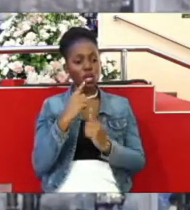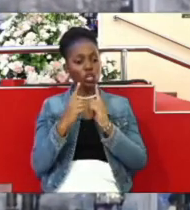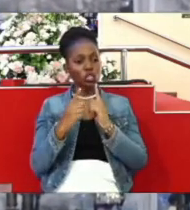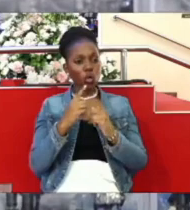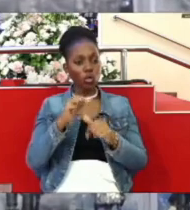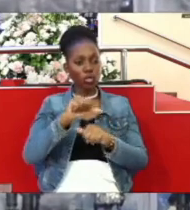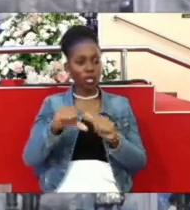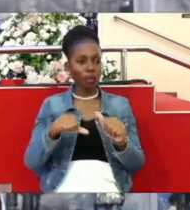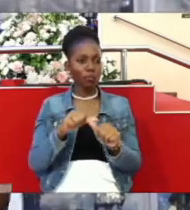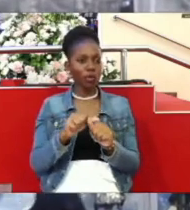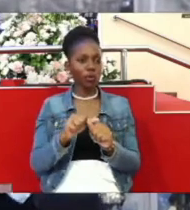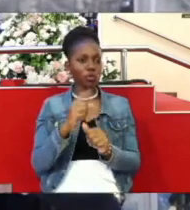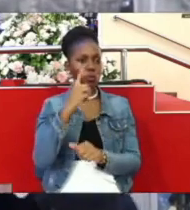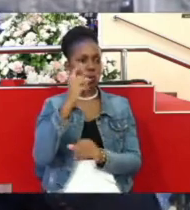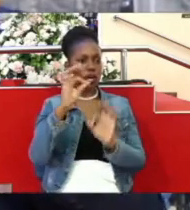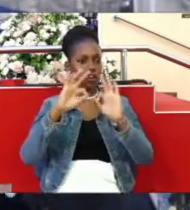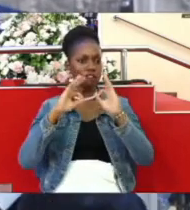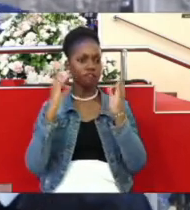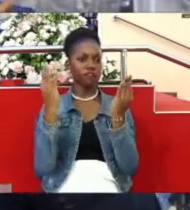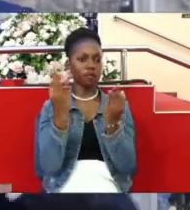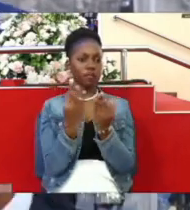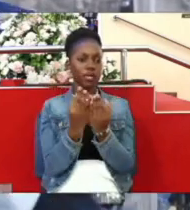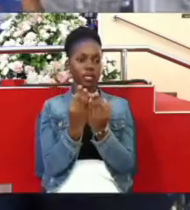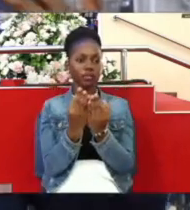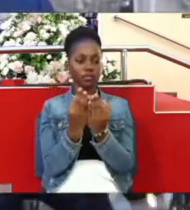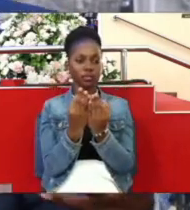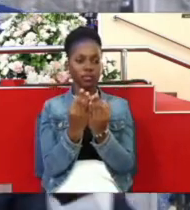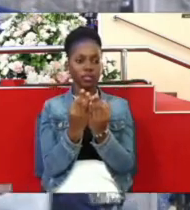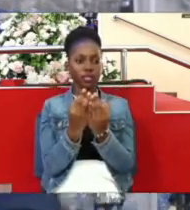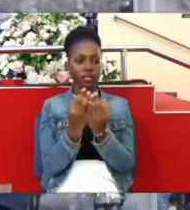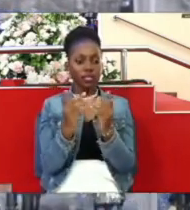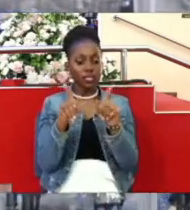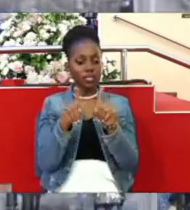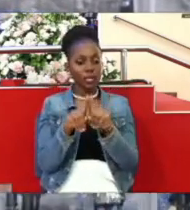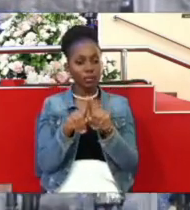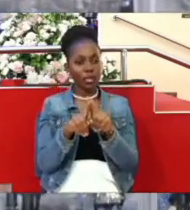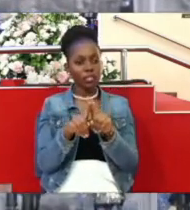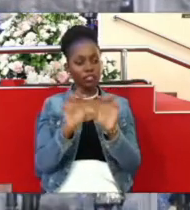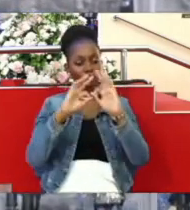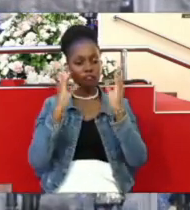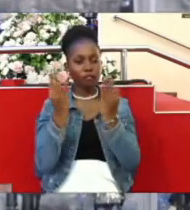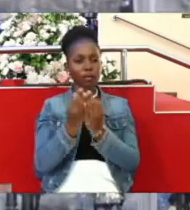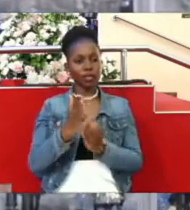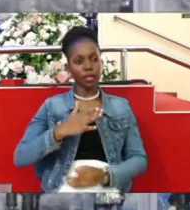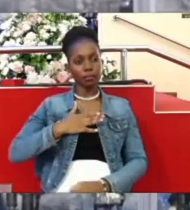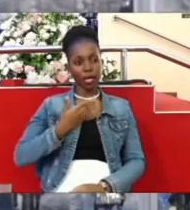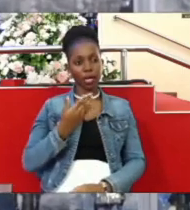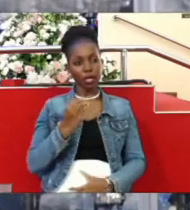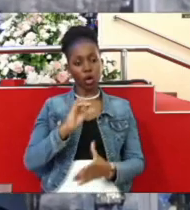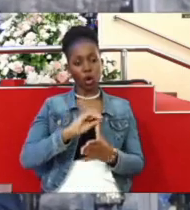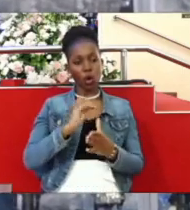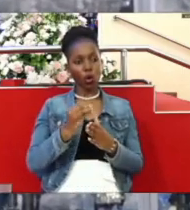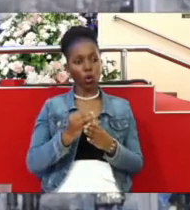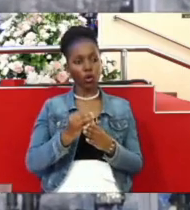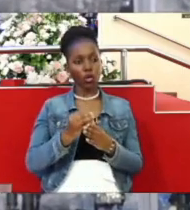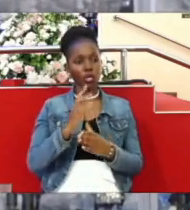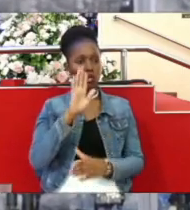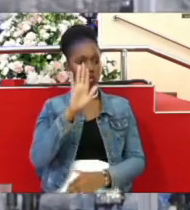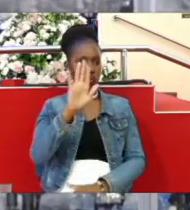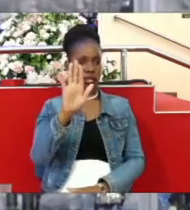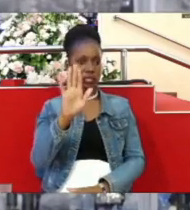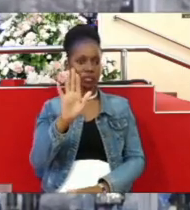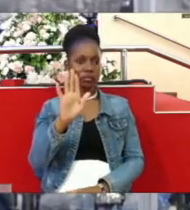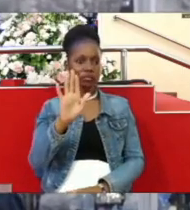That is a family which is like my family and your family. Familia kama yangu ama yako. And this is the family